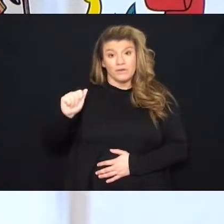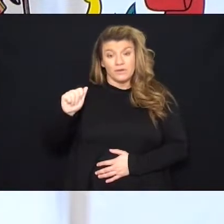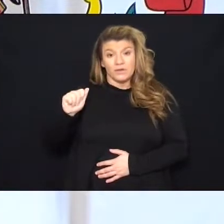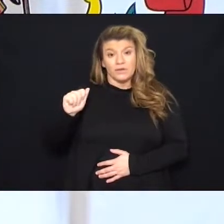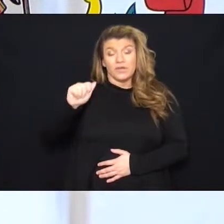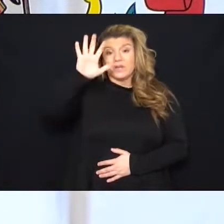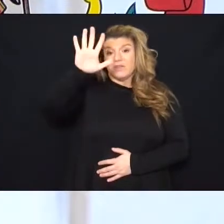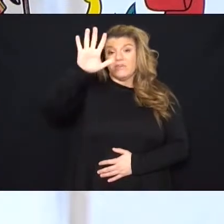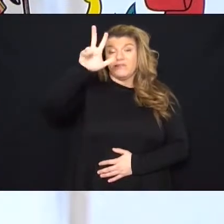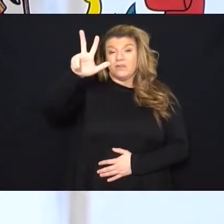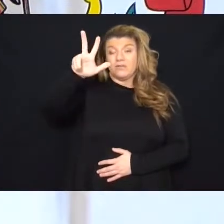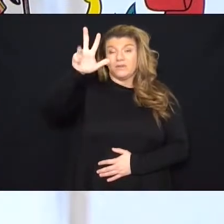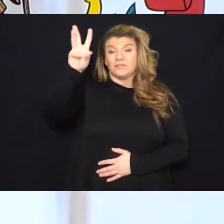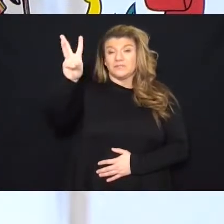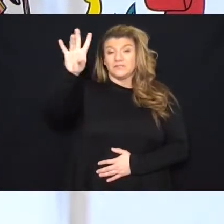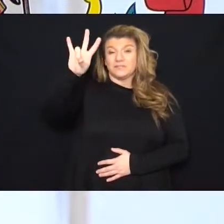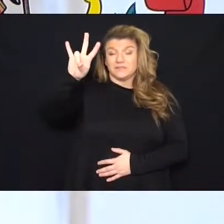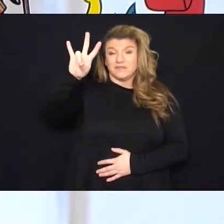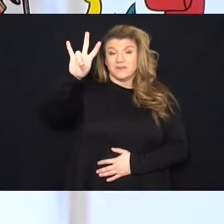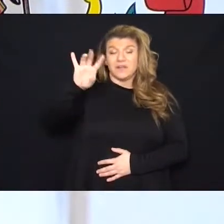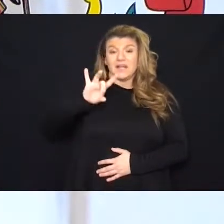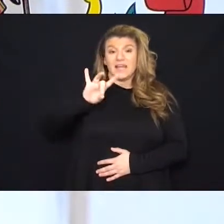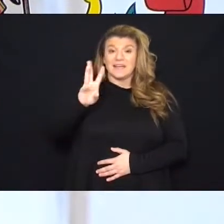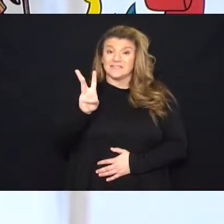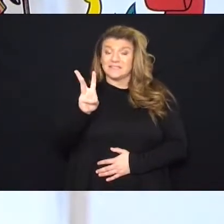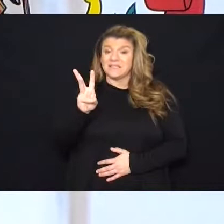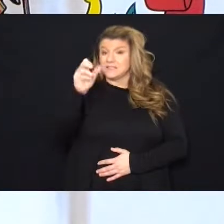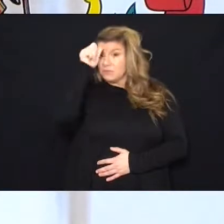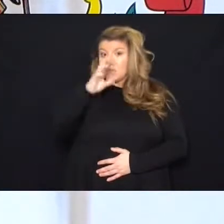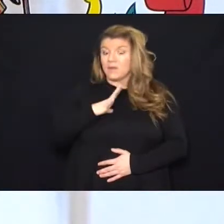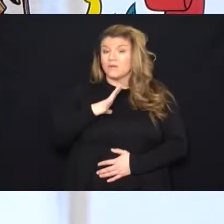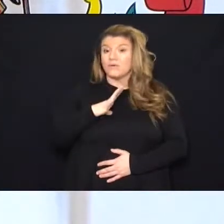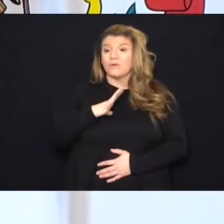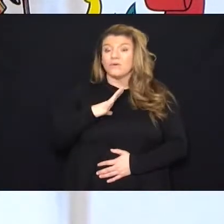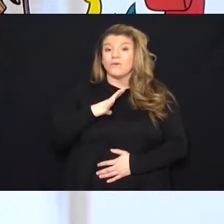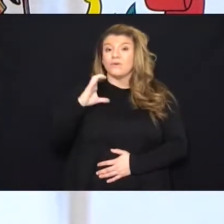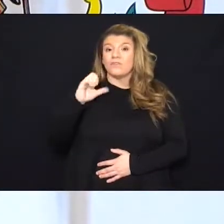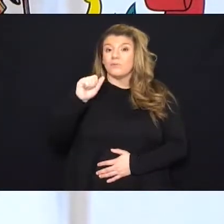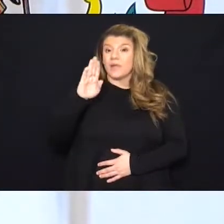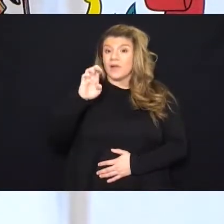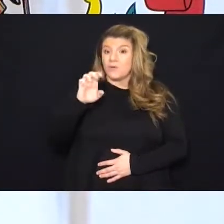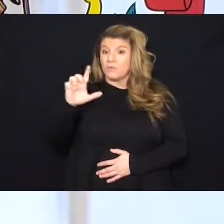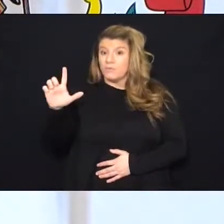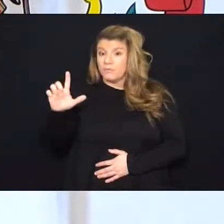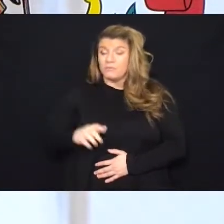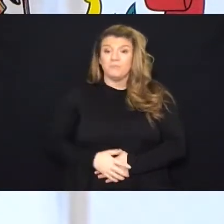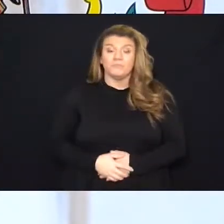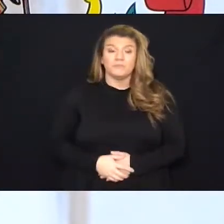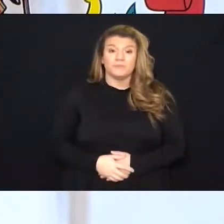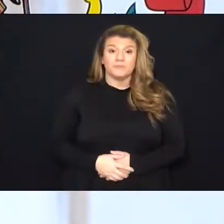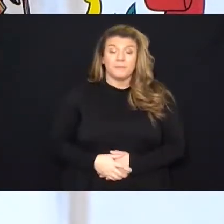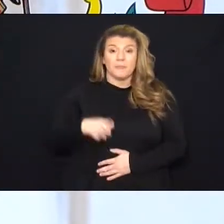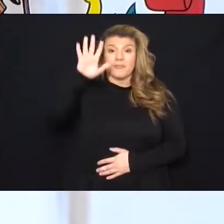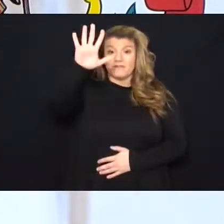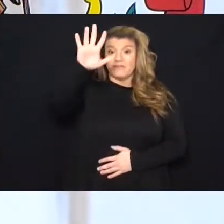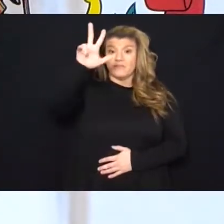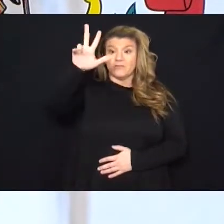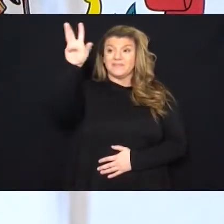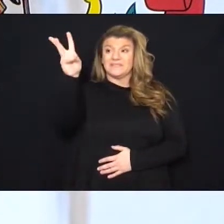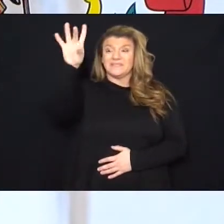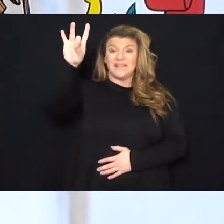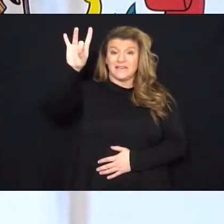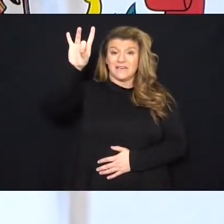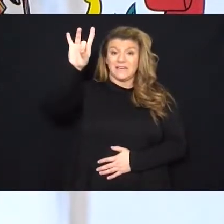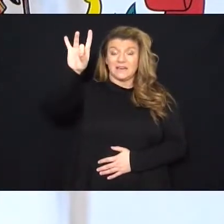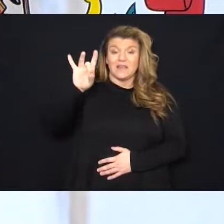The 5,367th death, an 86-year-old male from Cabell County. The 5,368th